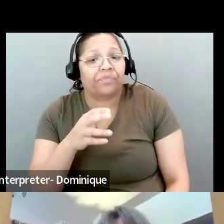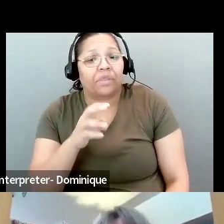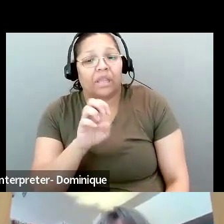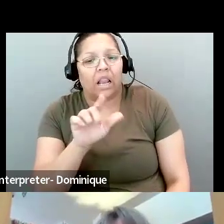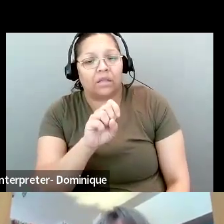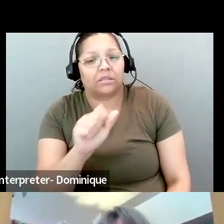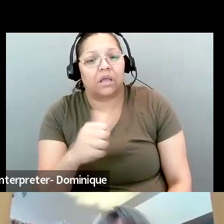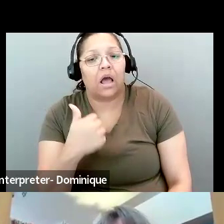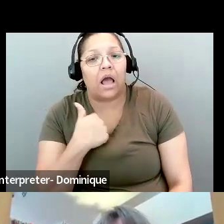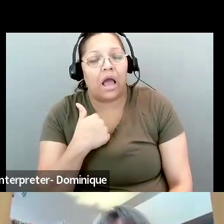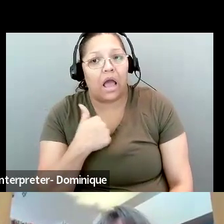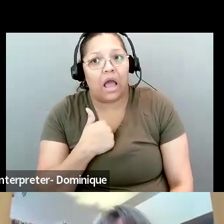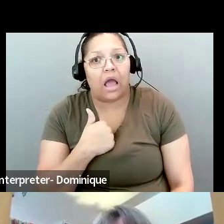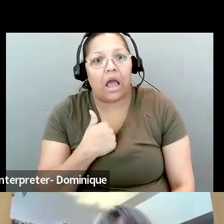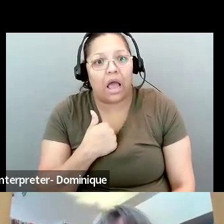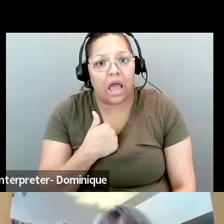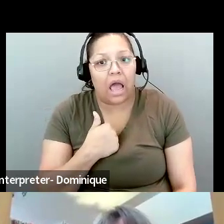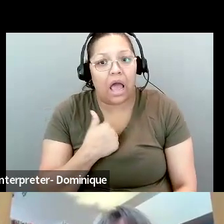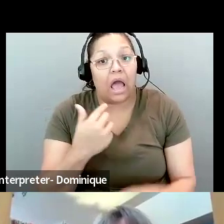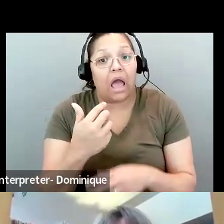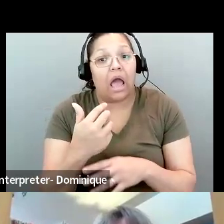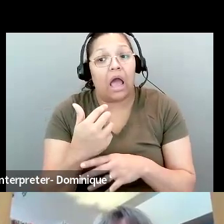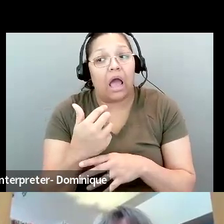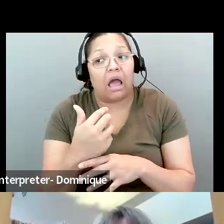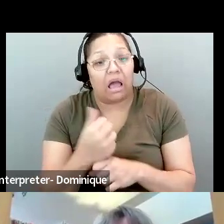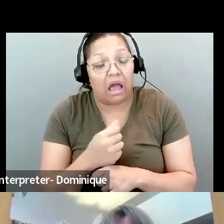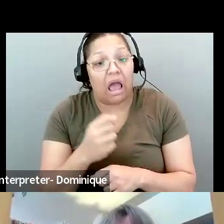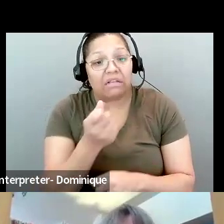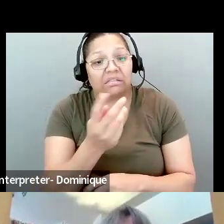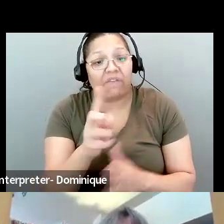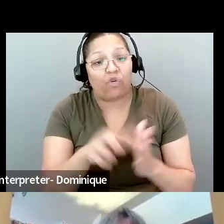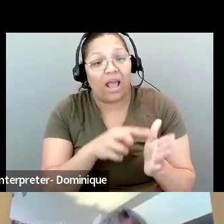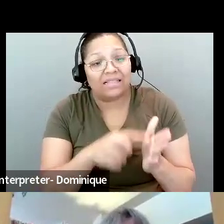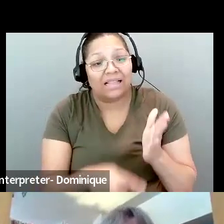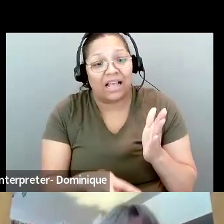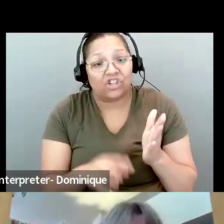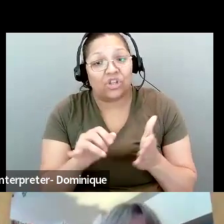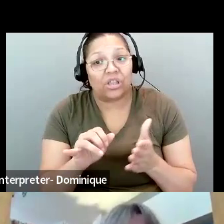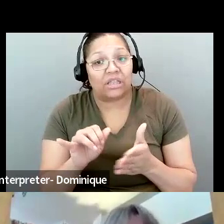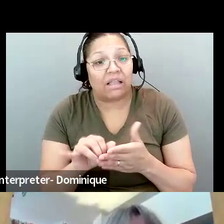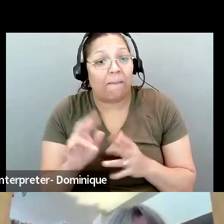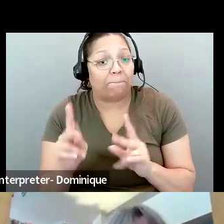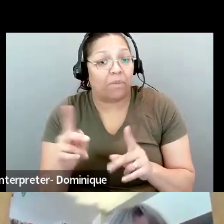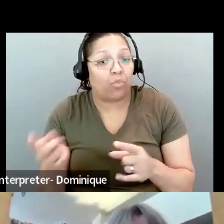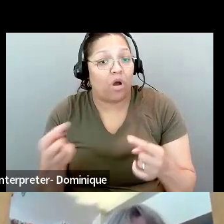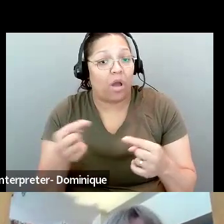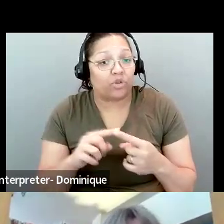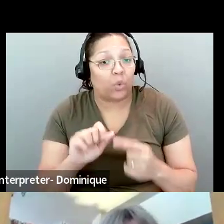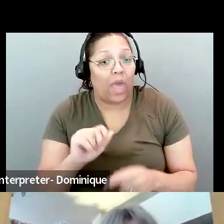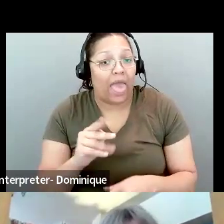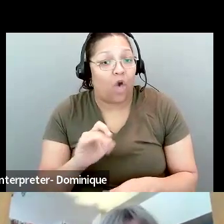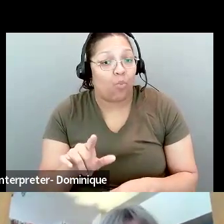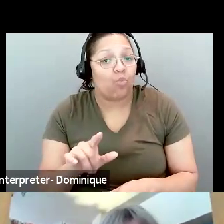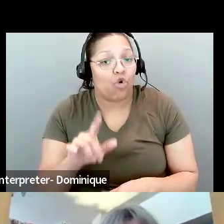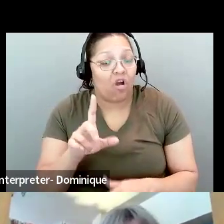I have gotten, a couple cancellations for people who were coming to the April conference.